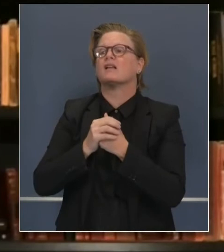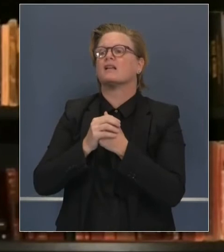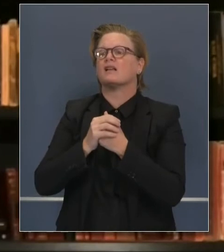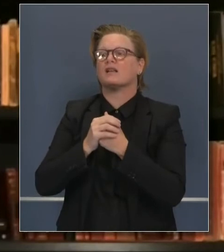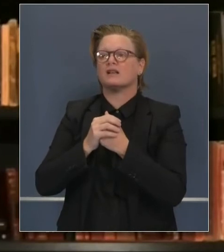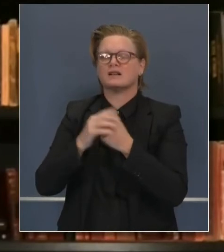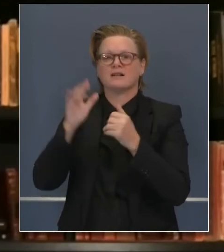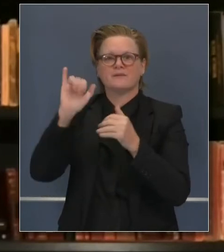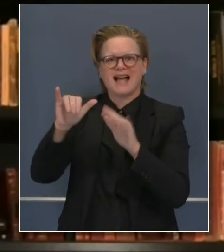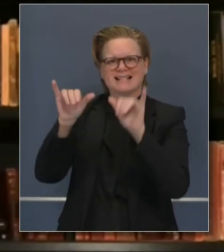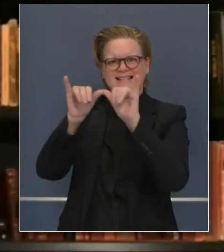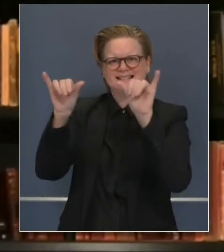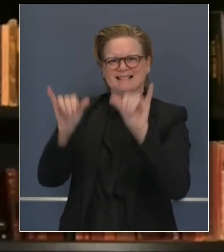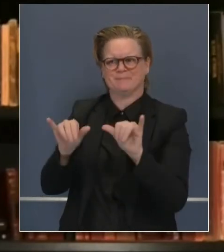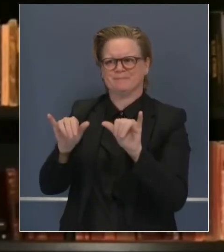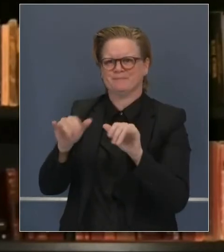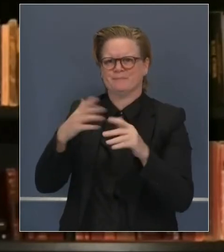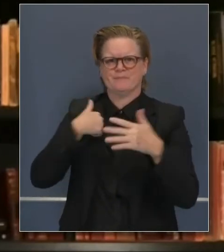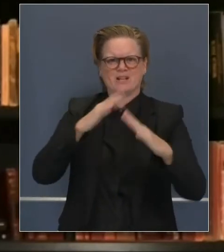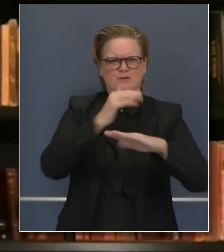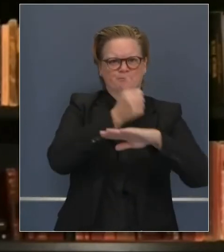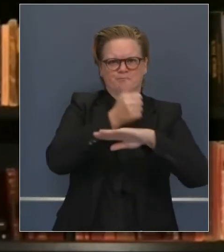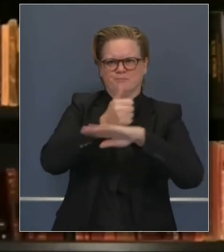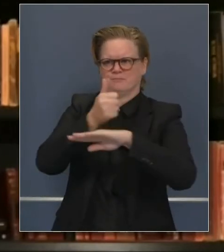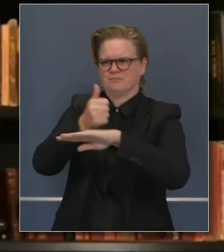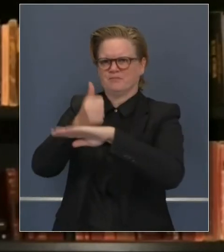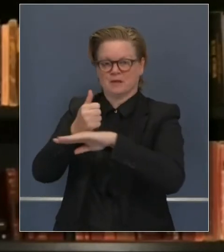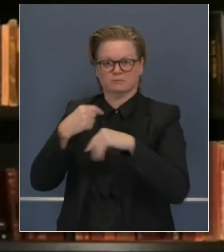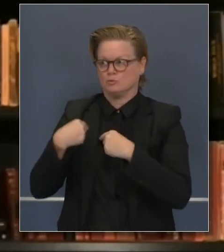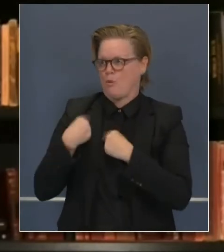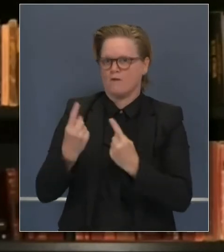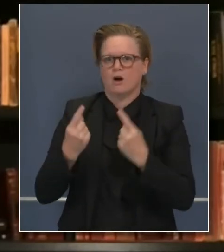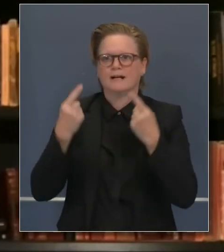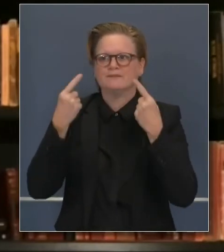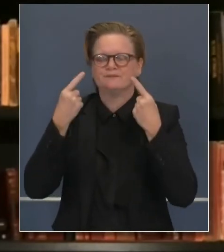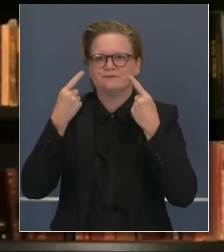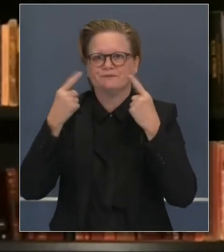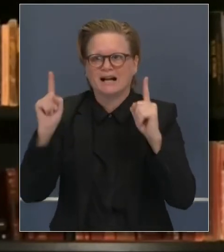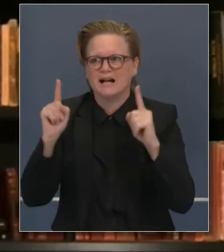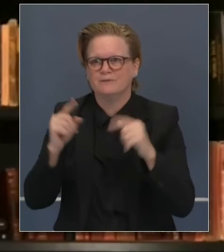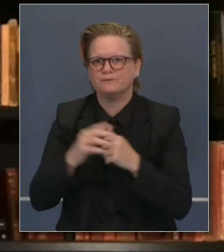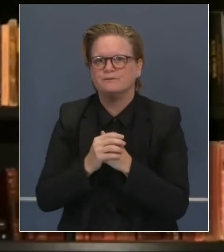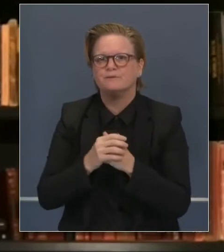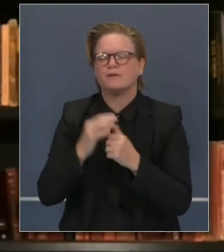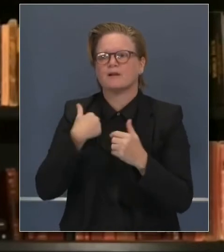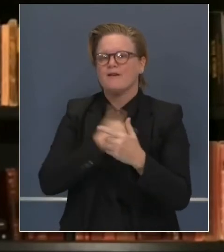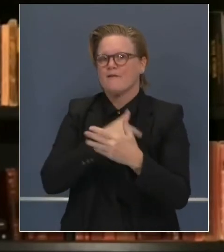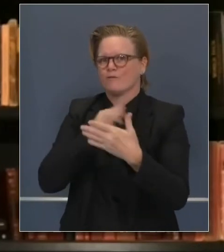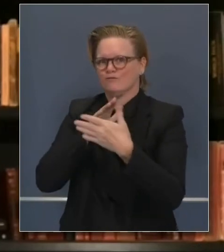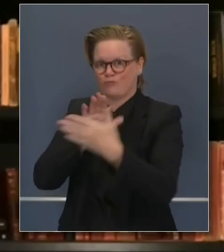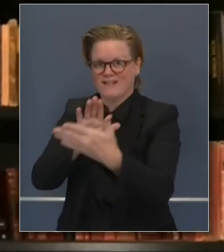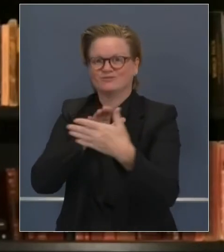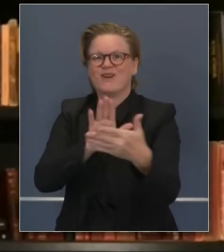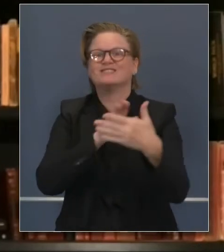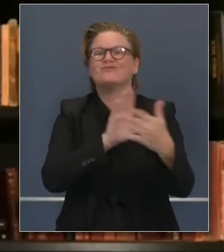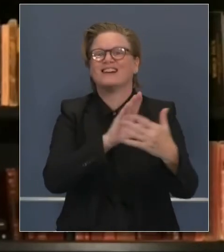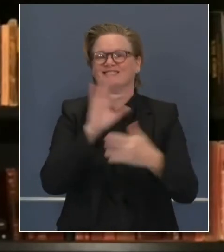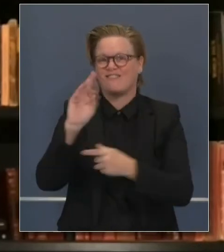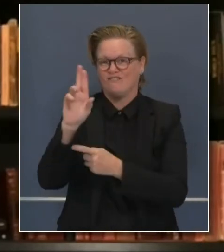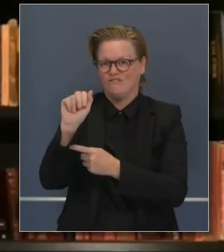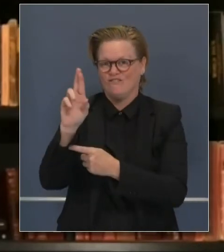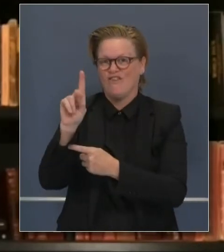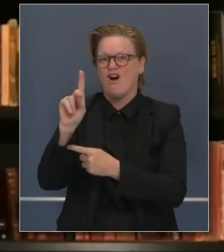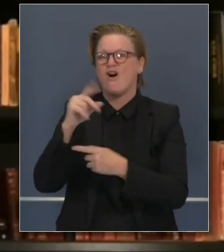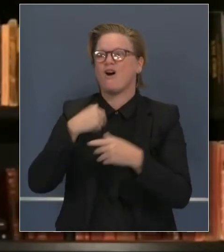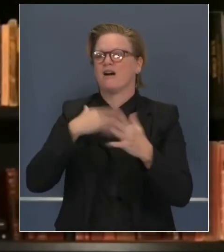effective at addressing some of the fraud issues, again, on the front door. We also were able to substantially address the backlog through that reset,